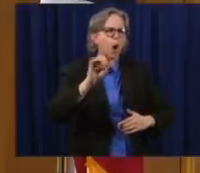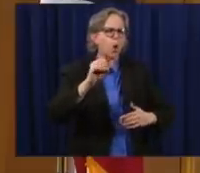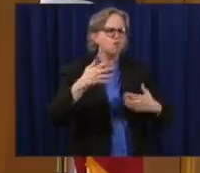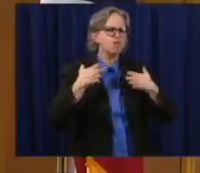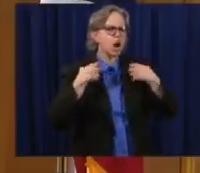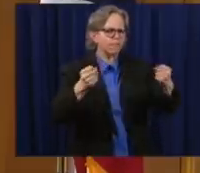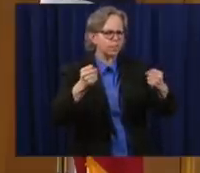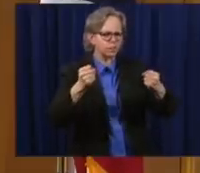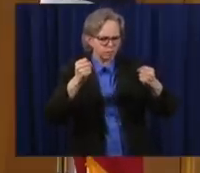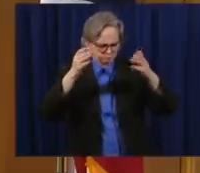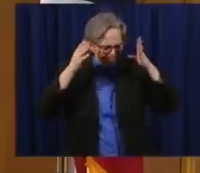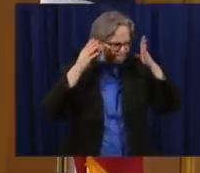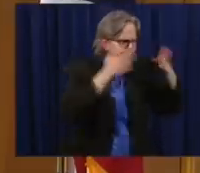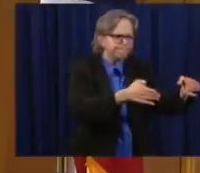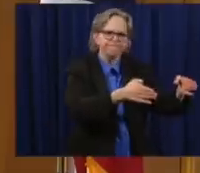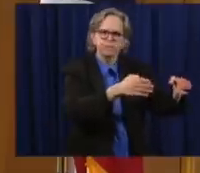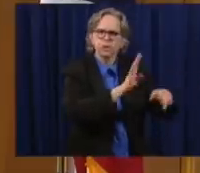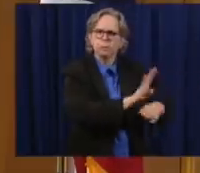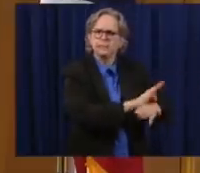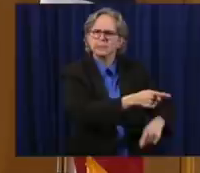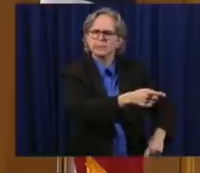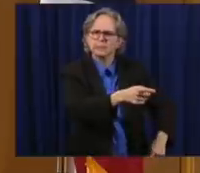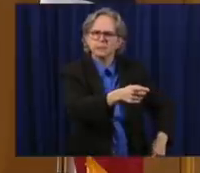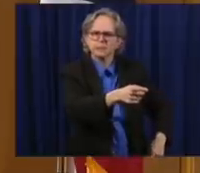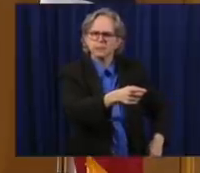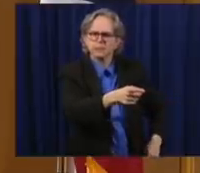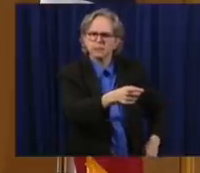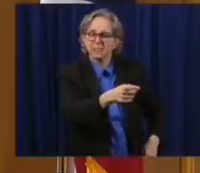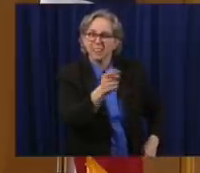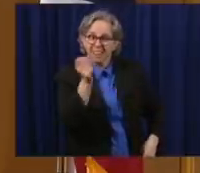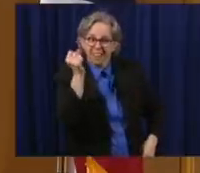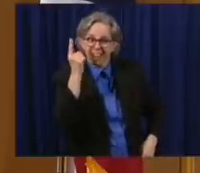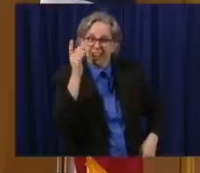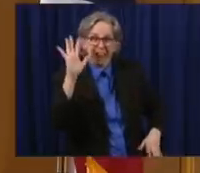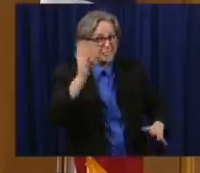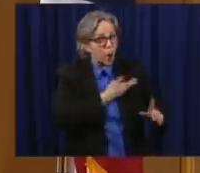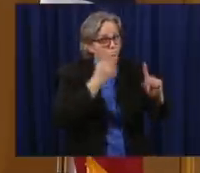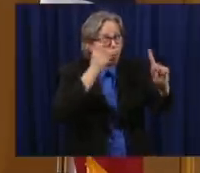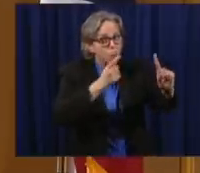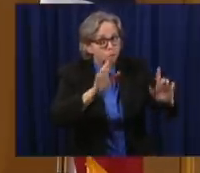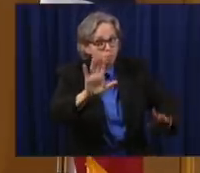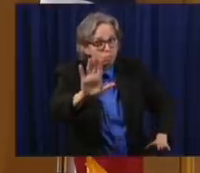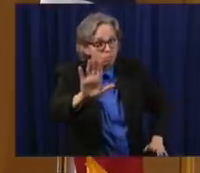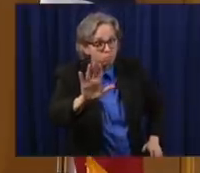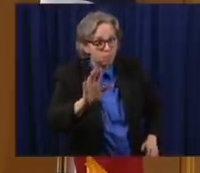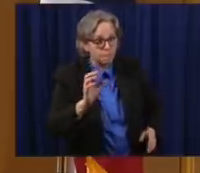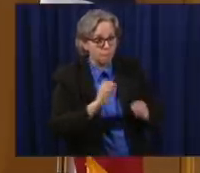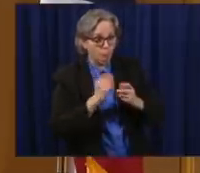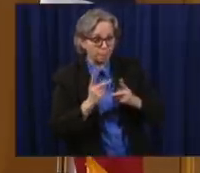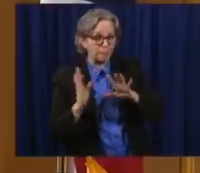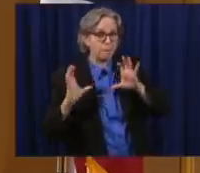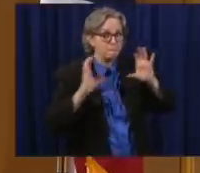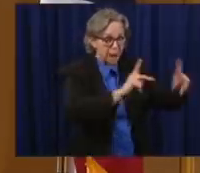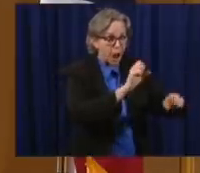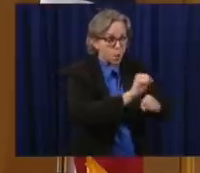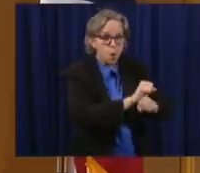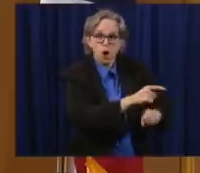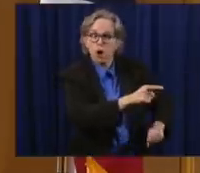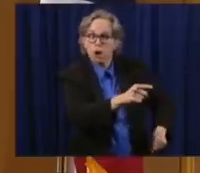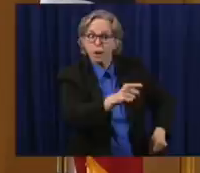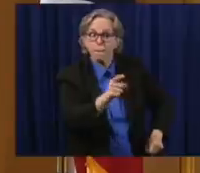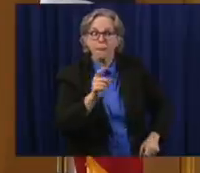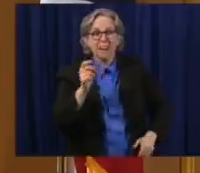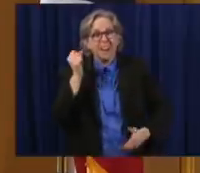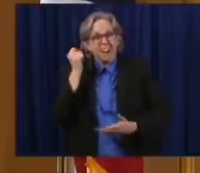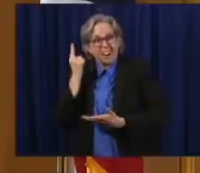forward, and that as a goal and more people become employed, it's also very, very important that